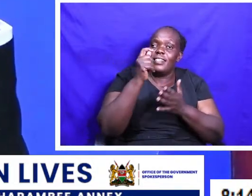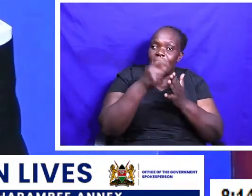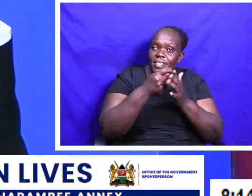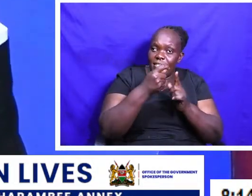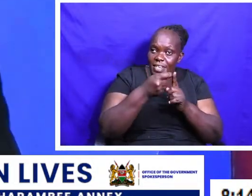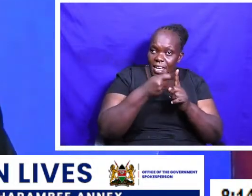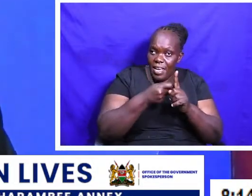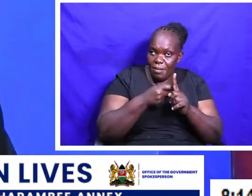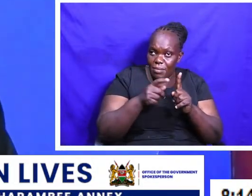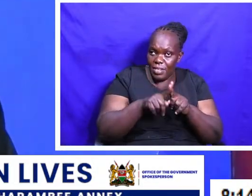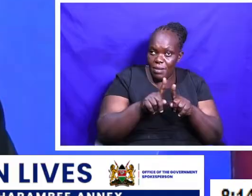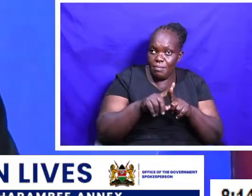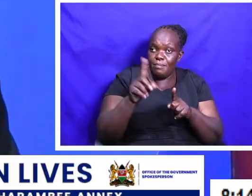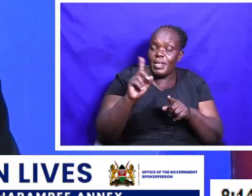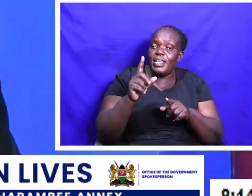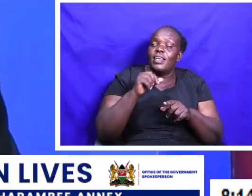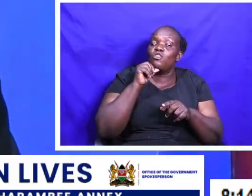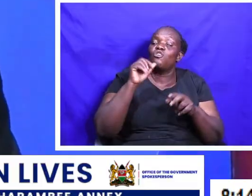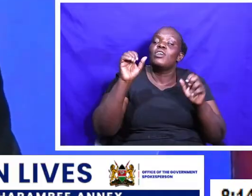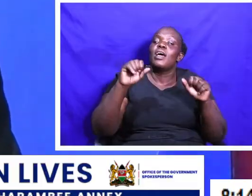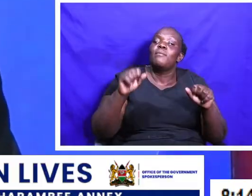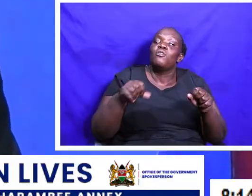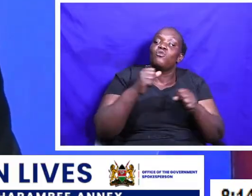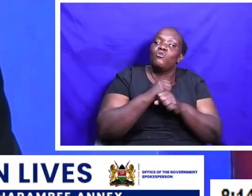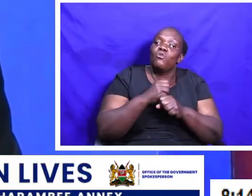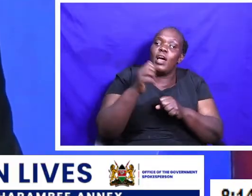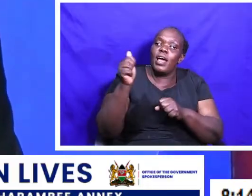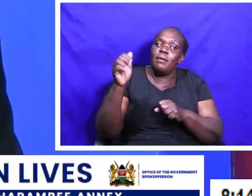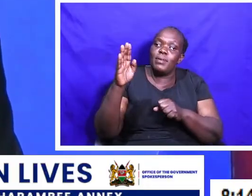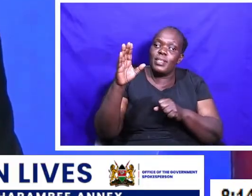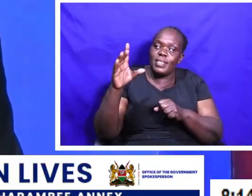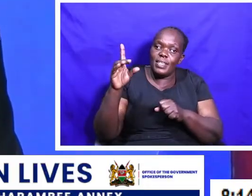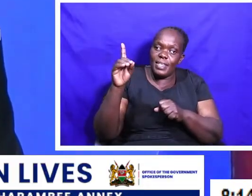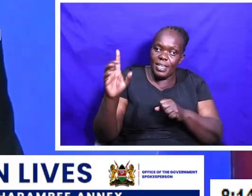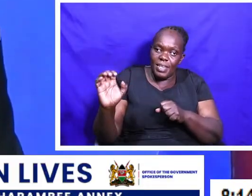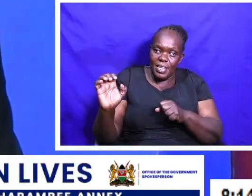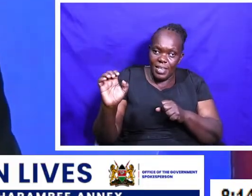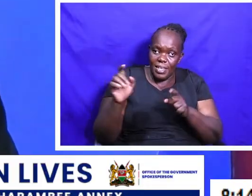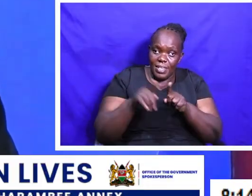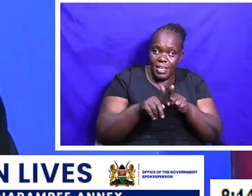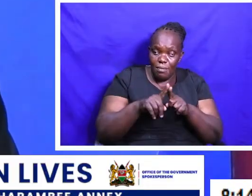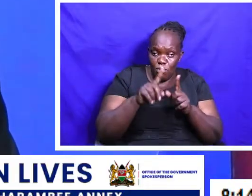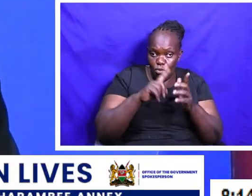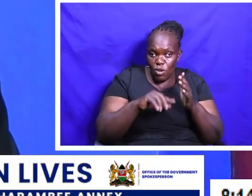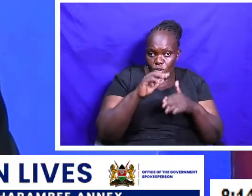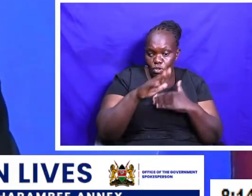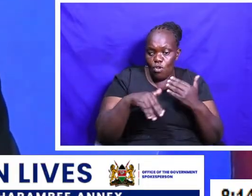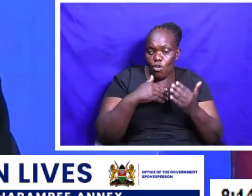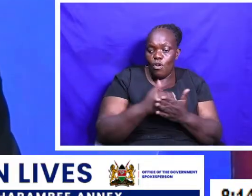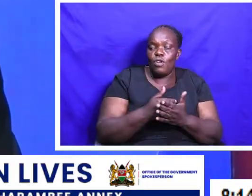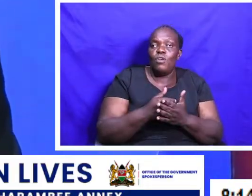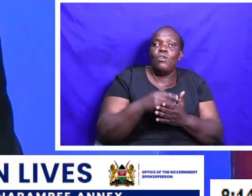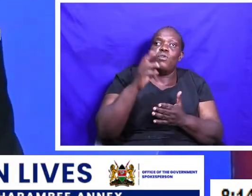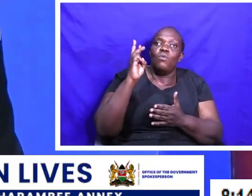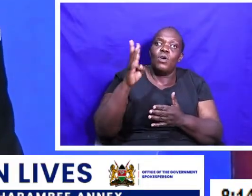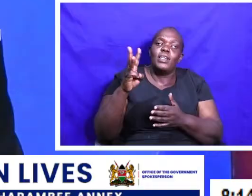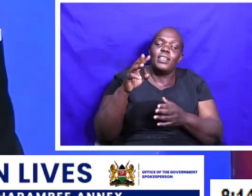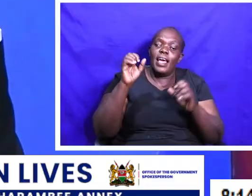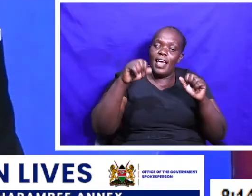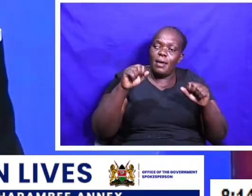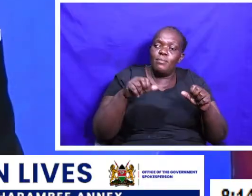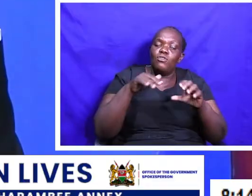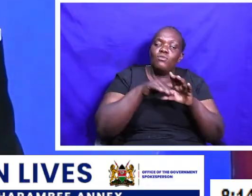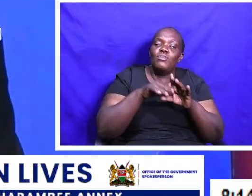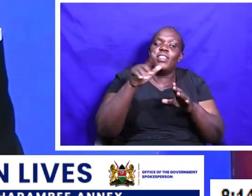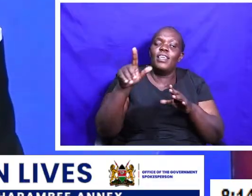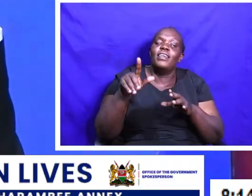term, the ministers were not able to do it for ABCD reasons, including politics. But I was able to